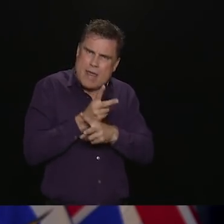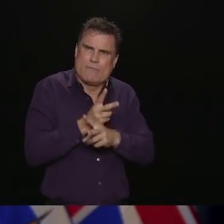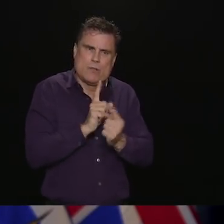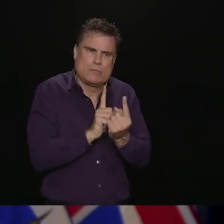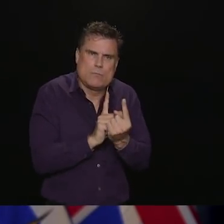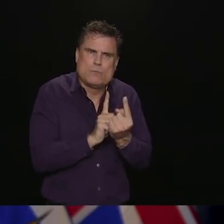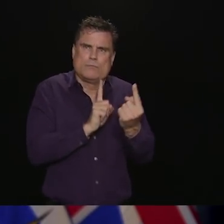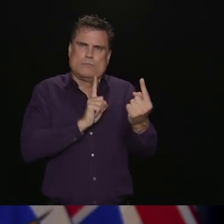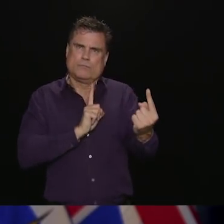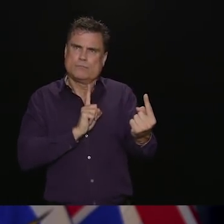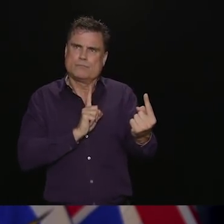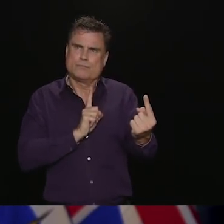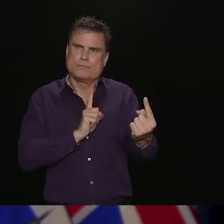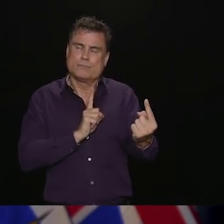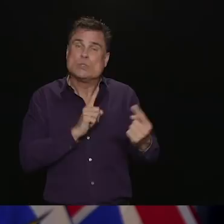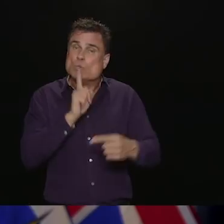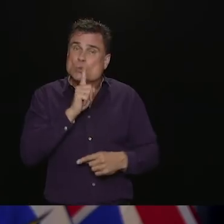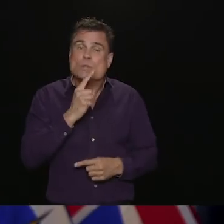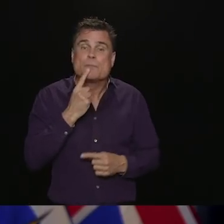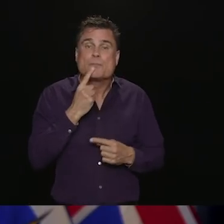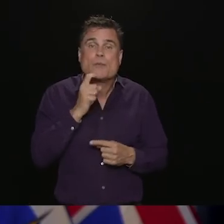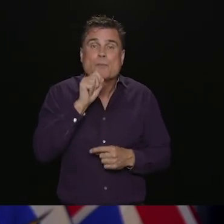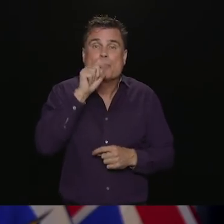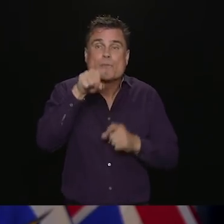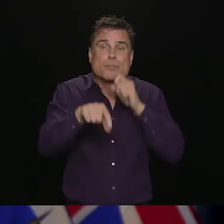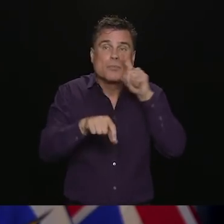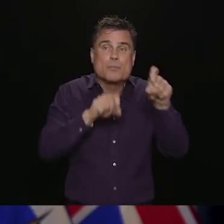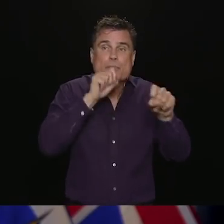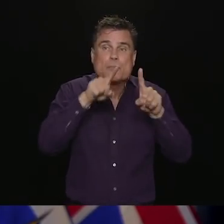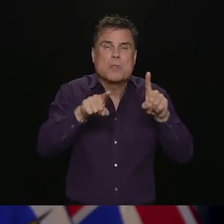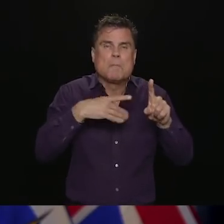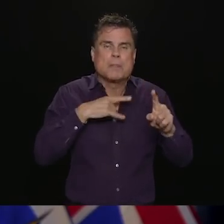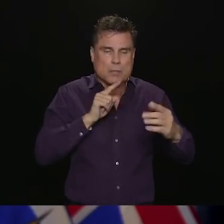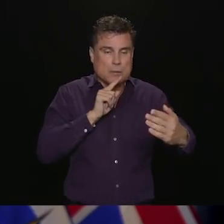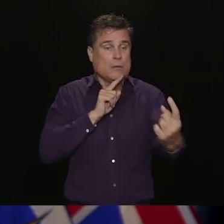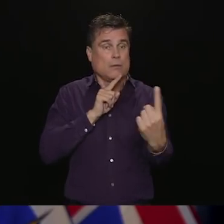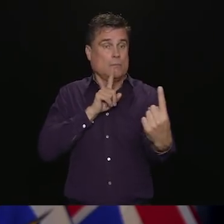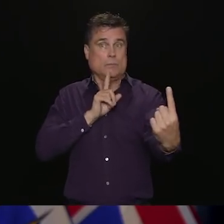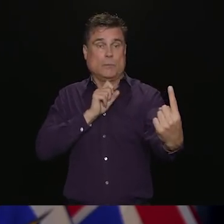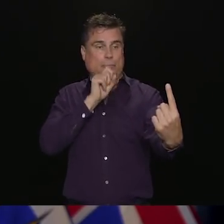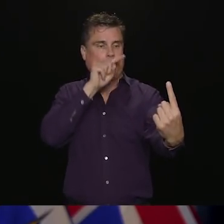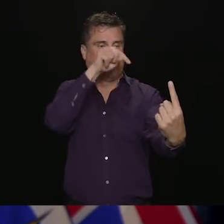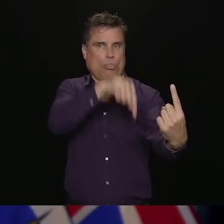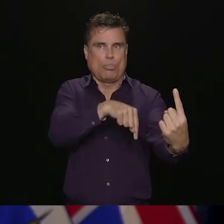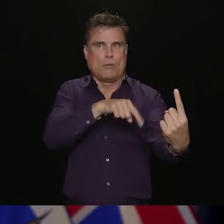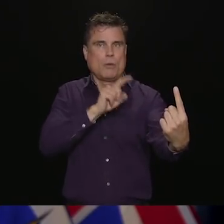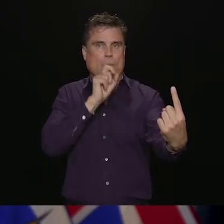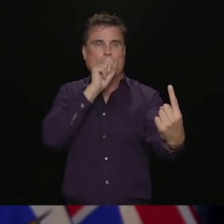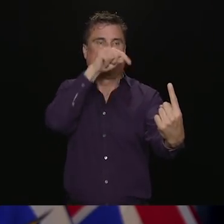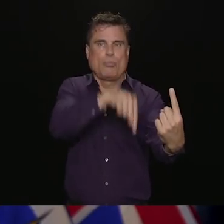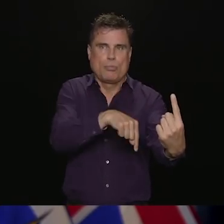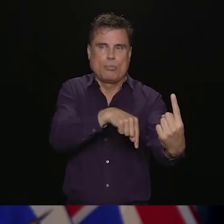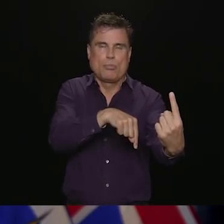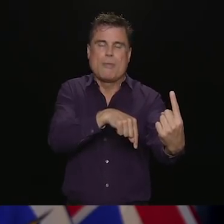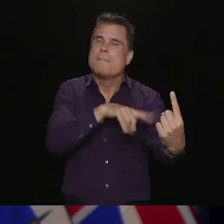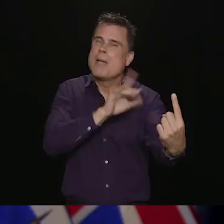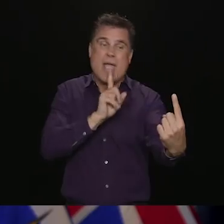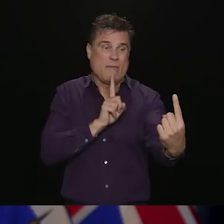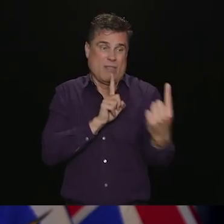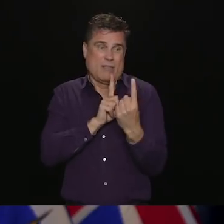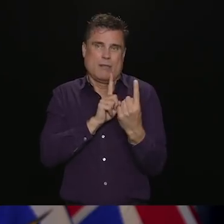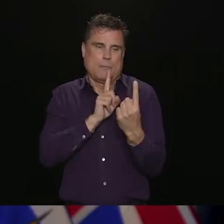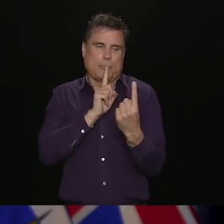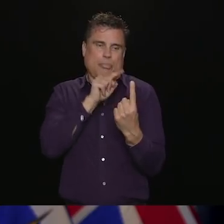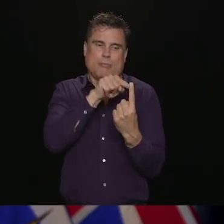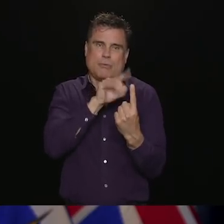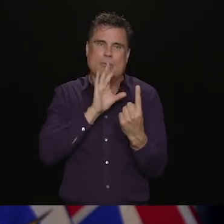think the consensus in most of my colleagues for around the world for these types of settings is to say 2 meters is what we